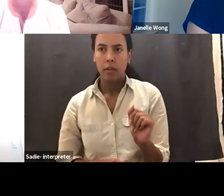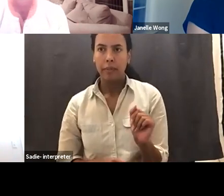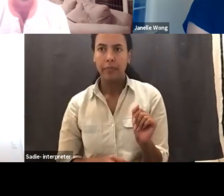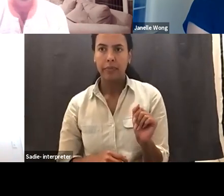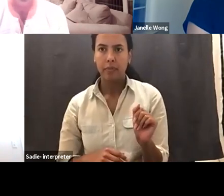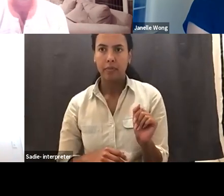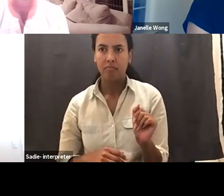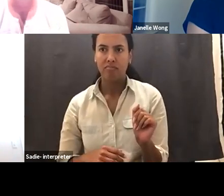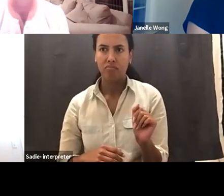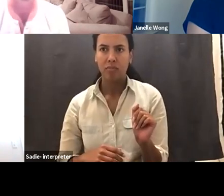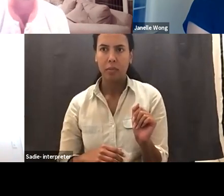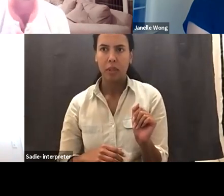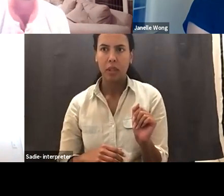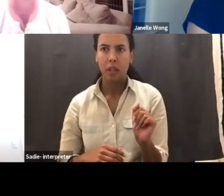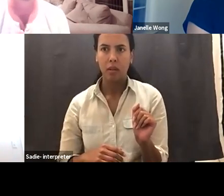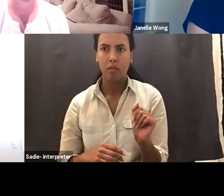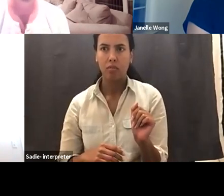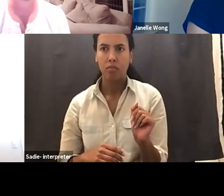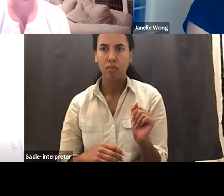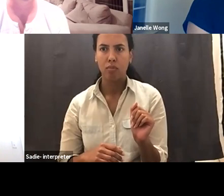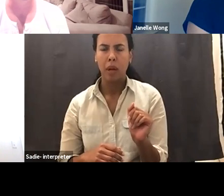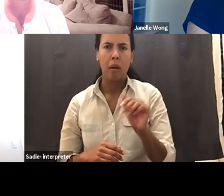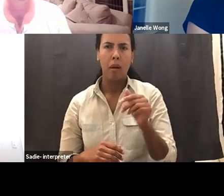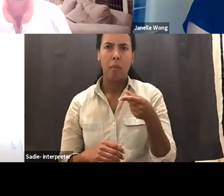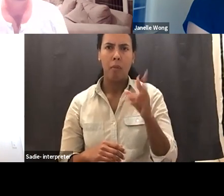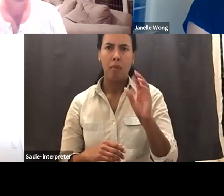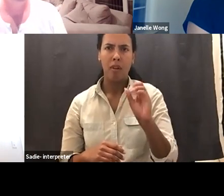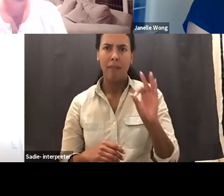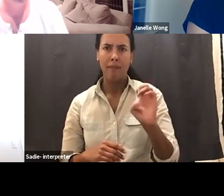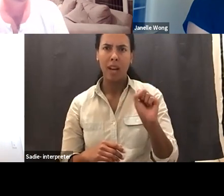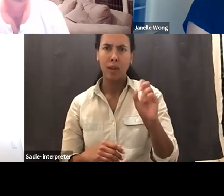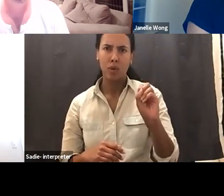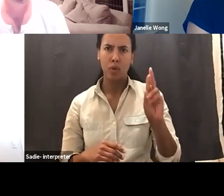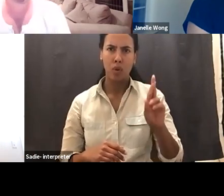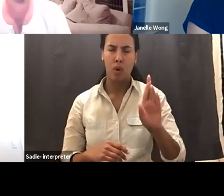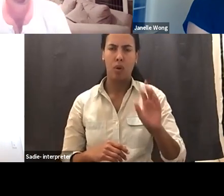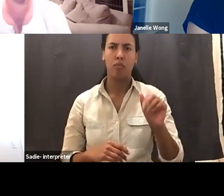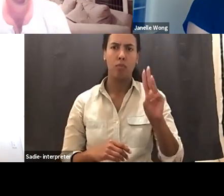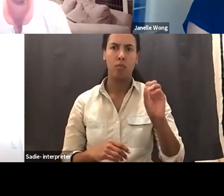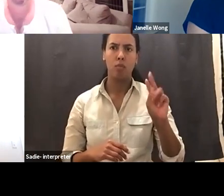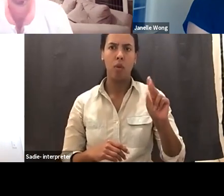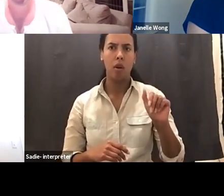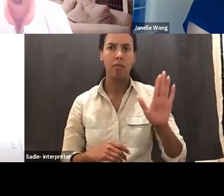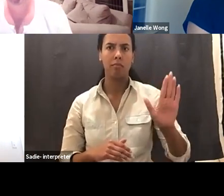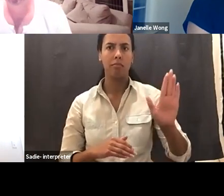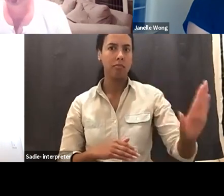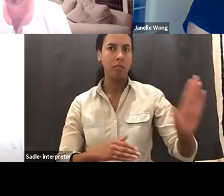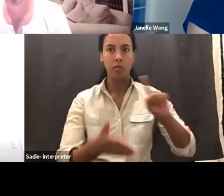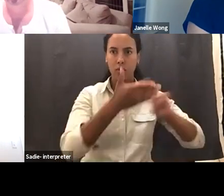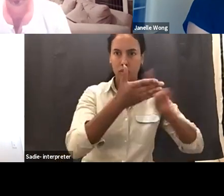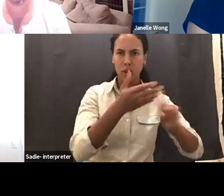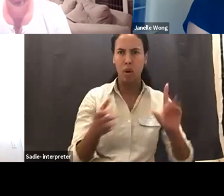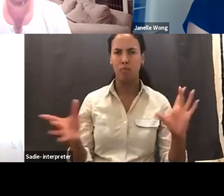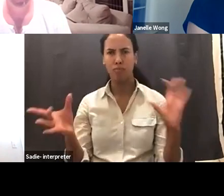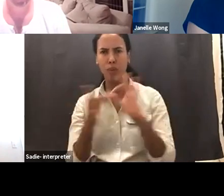to how this kind of played out in your experience. Yeah, that's a really great question. I should have mentioned that earlier.